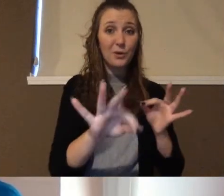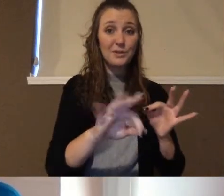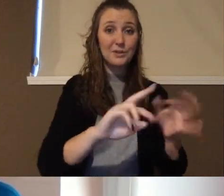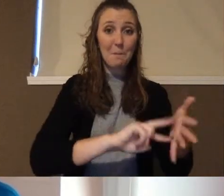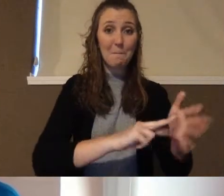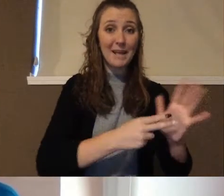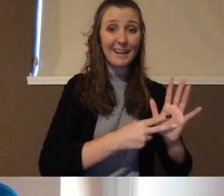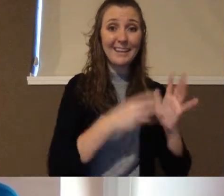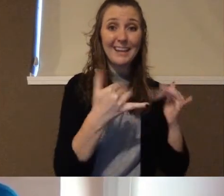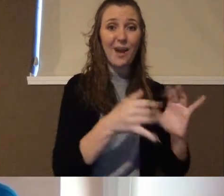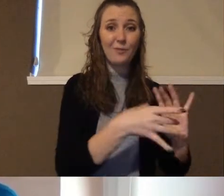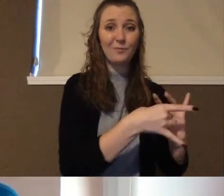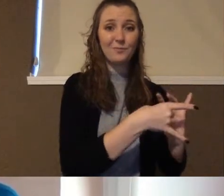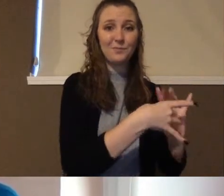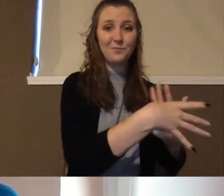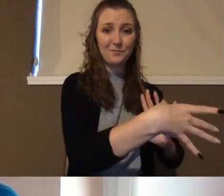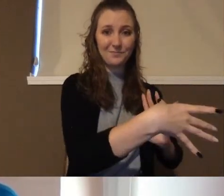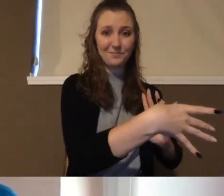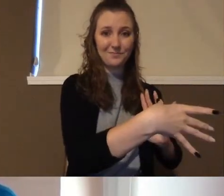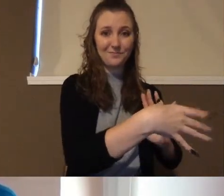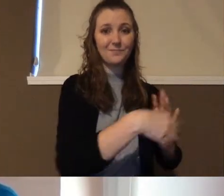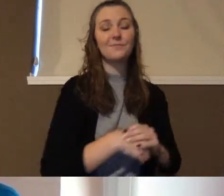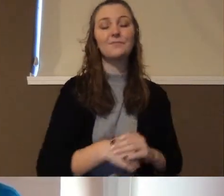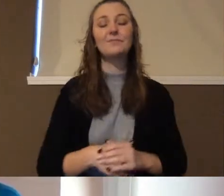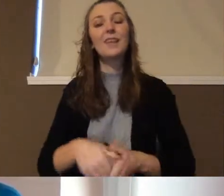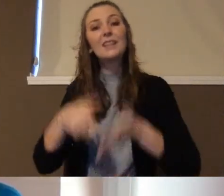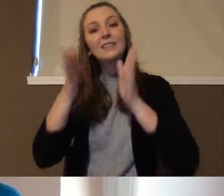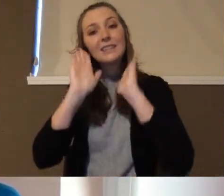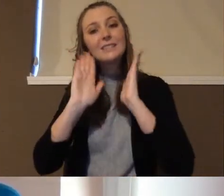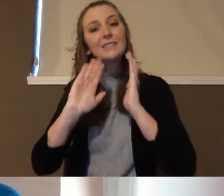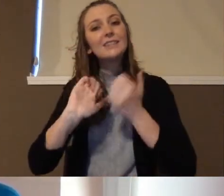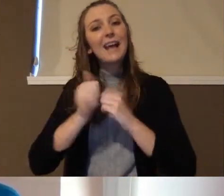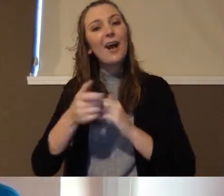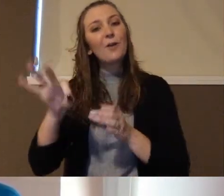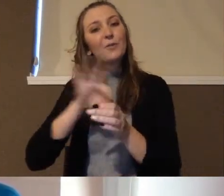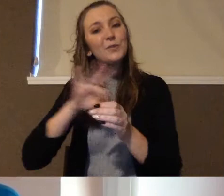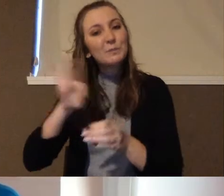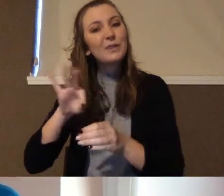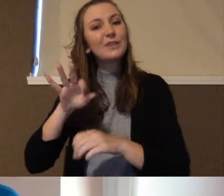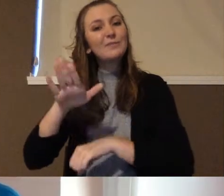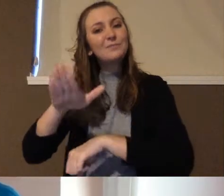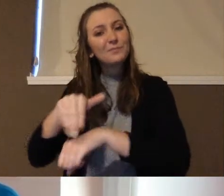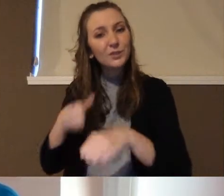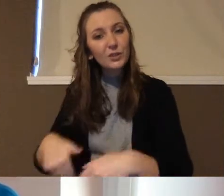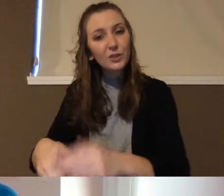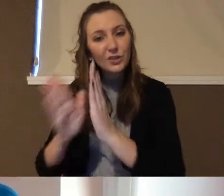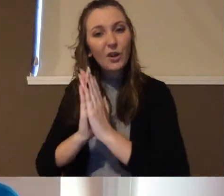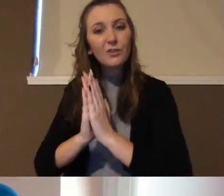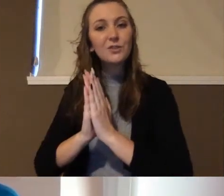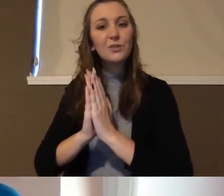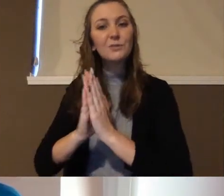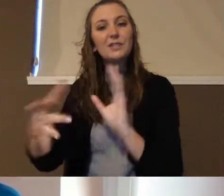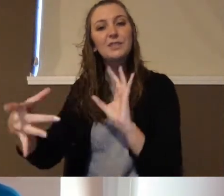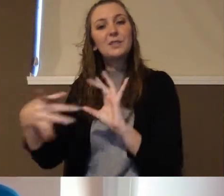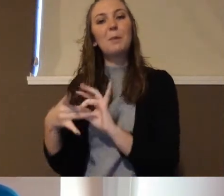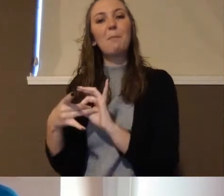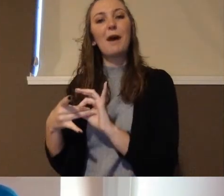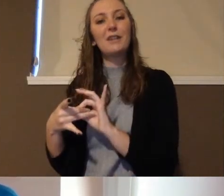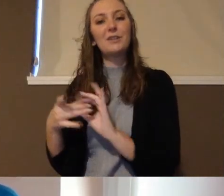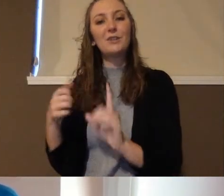Listen to how Spirit calls you to bind yourself to a fresh word from me.